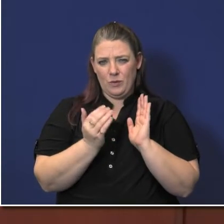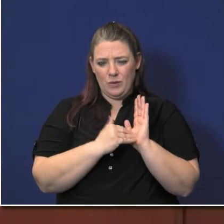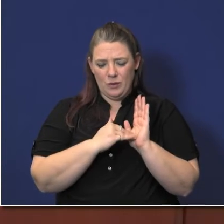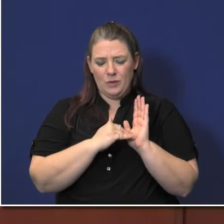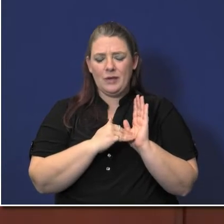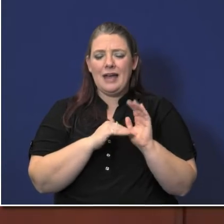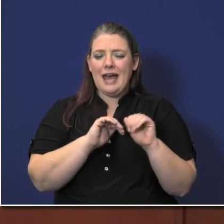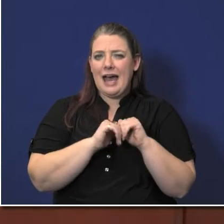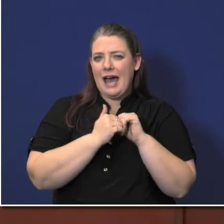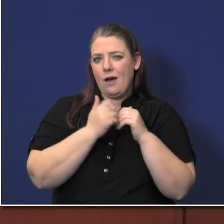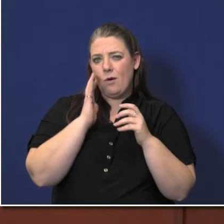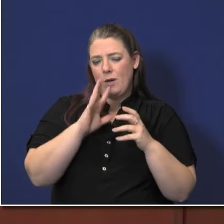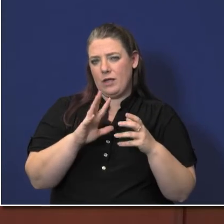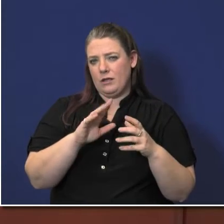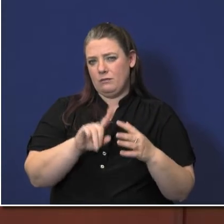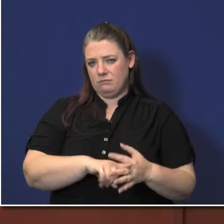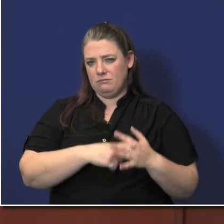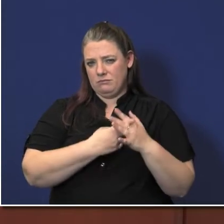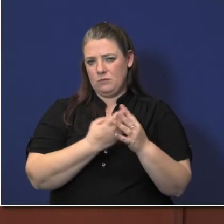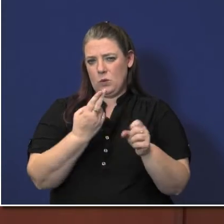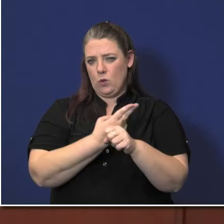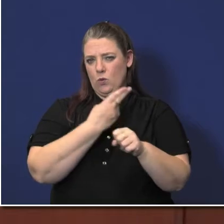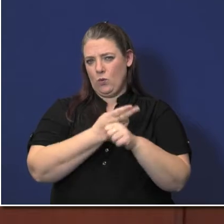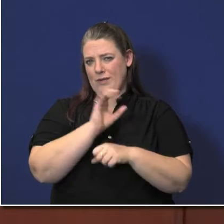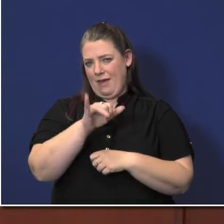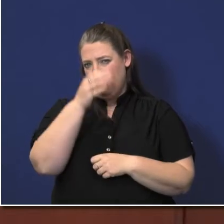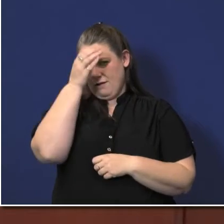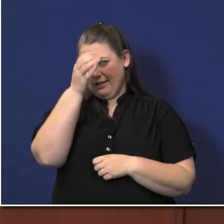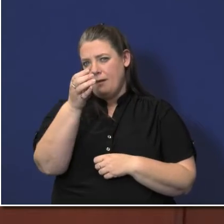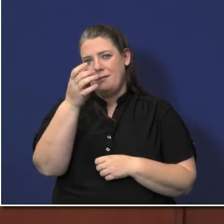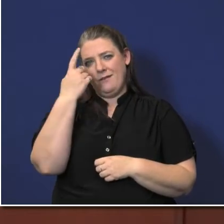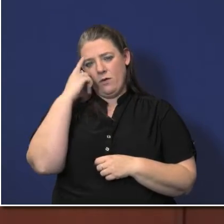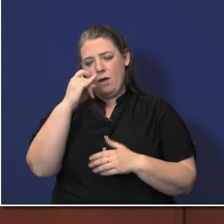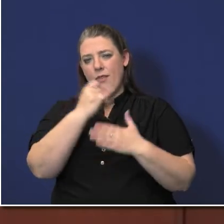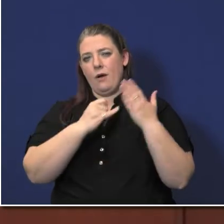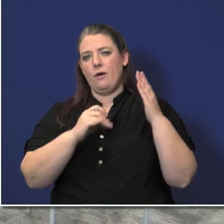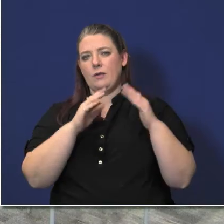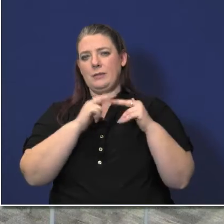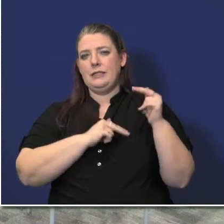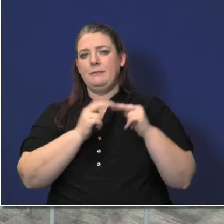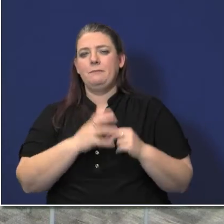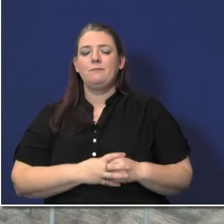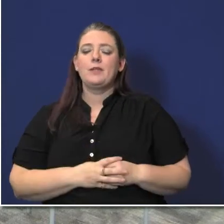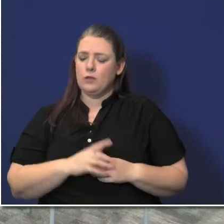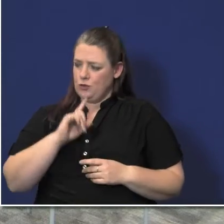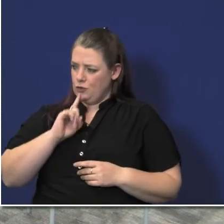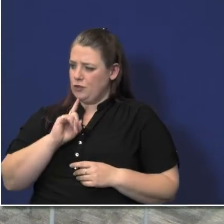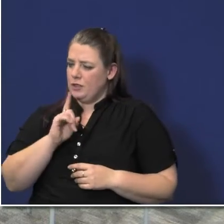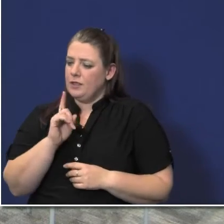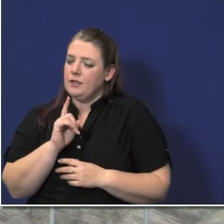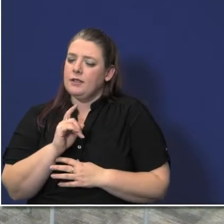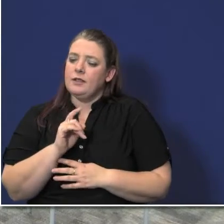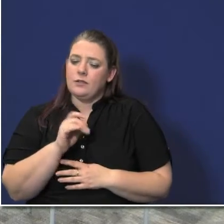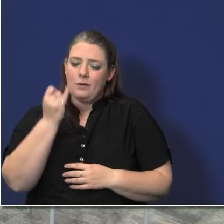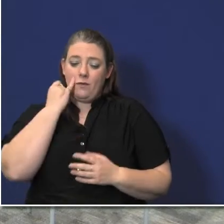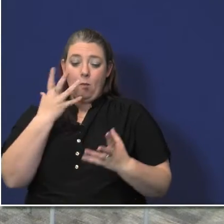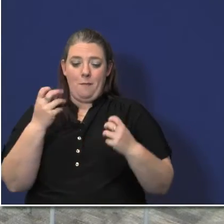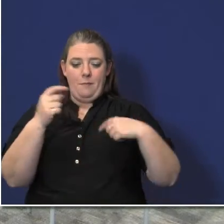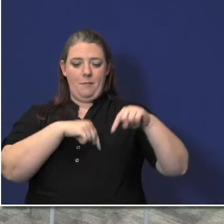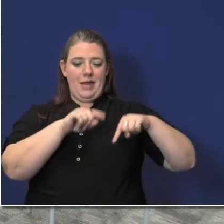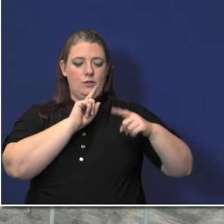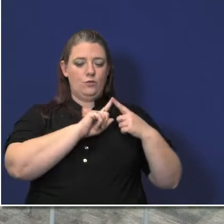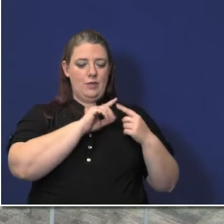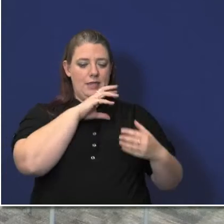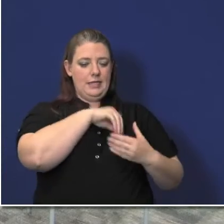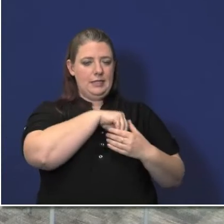how we're going to implement that concept in our arts building. Sure. So if you want to go back to a couple of the